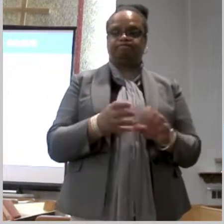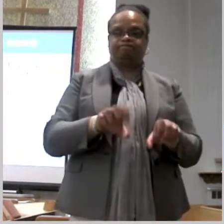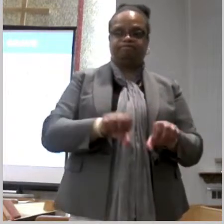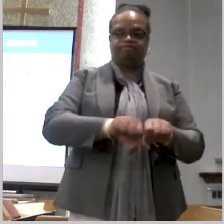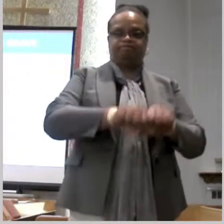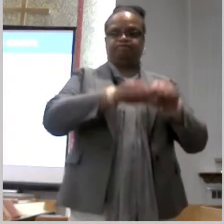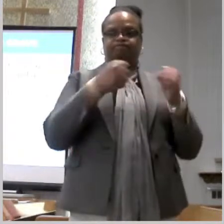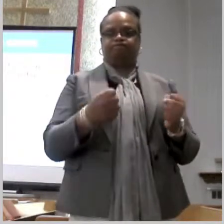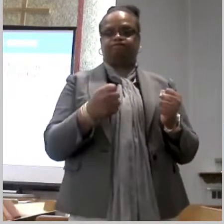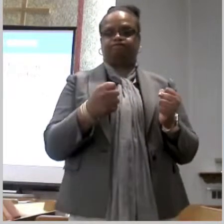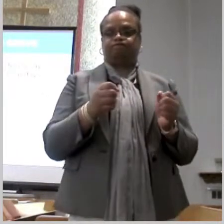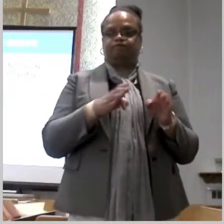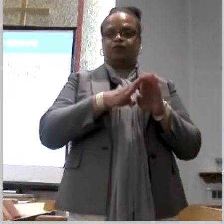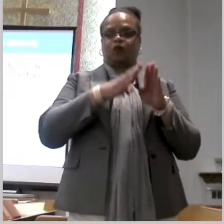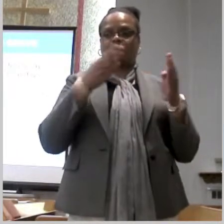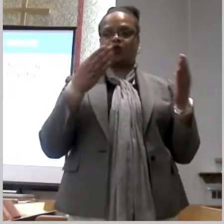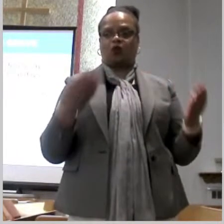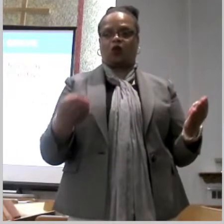Savior. He